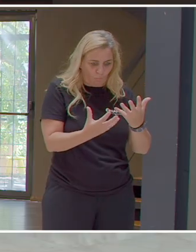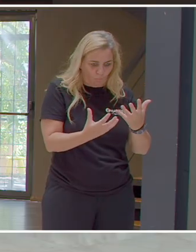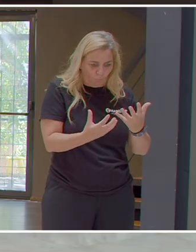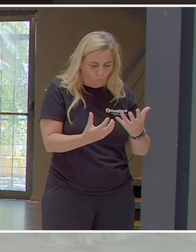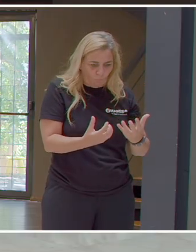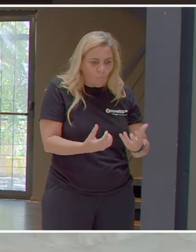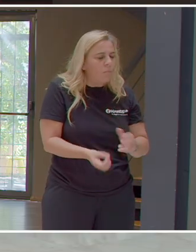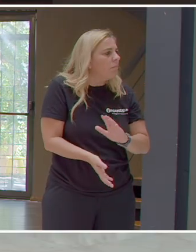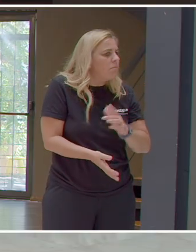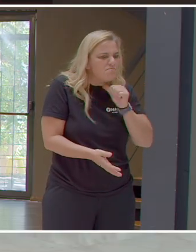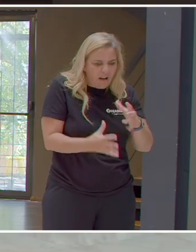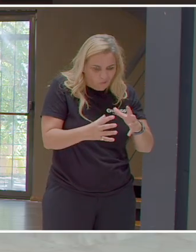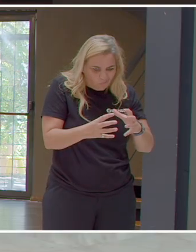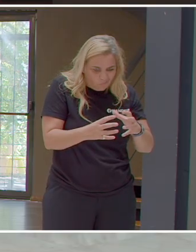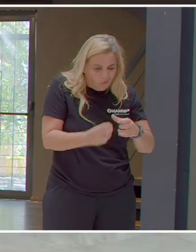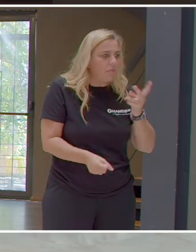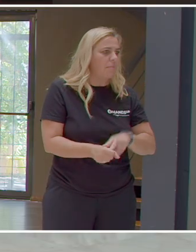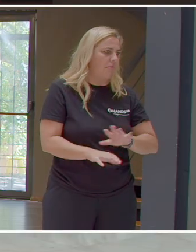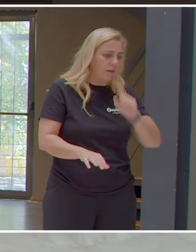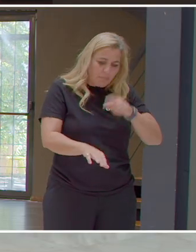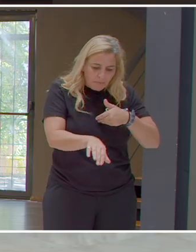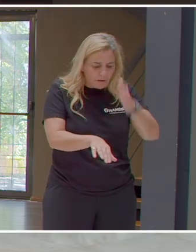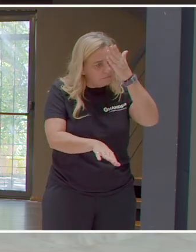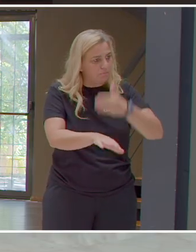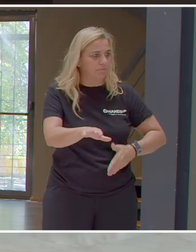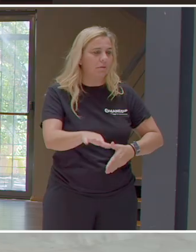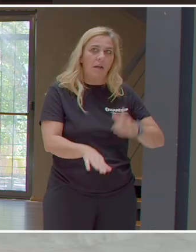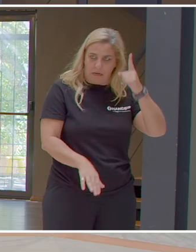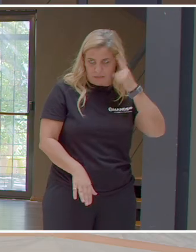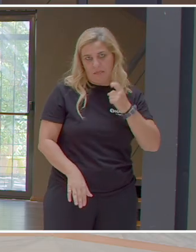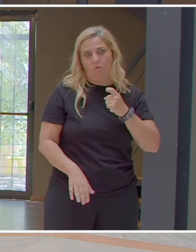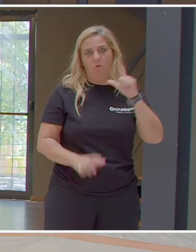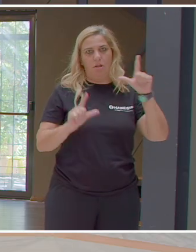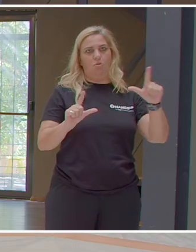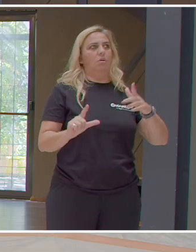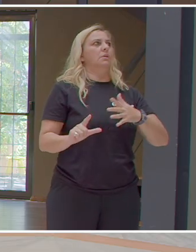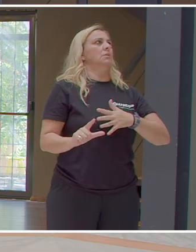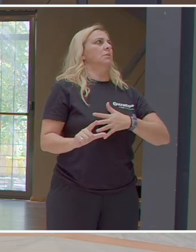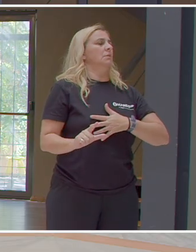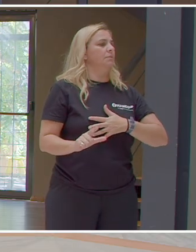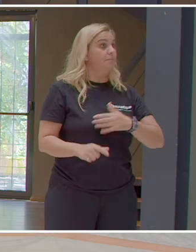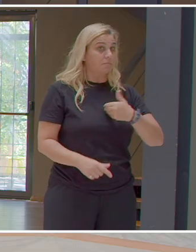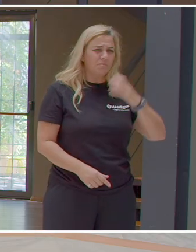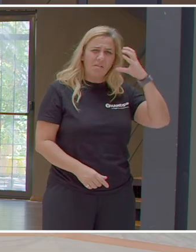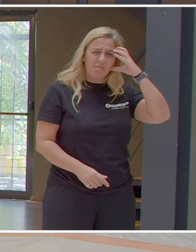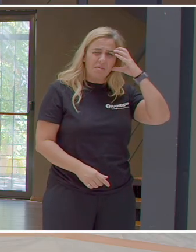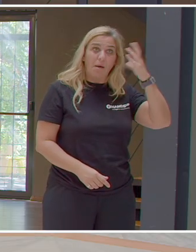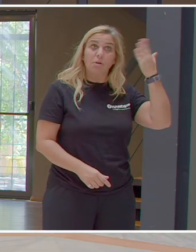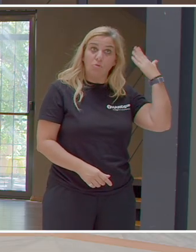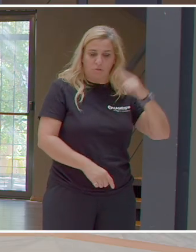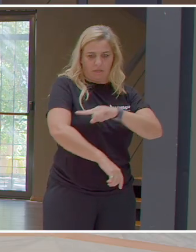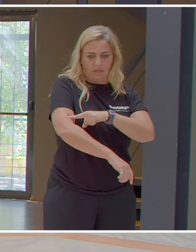die. So we remove it. That sounds very horrible in my ears, and I would do